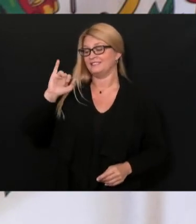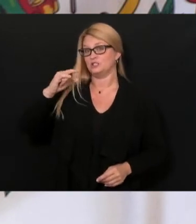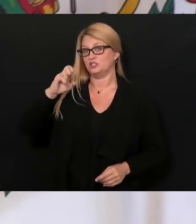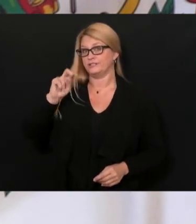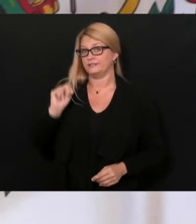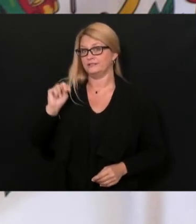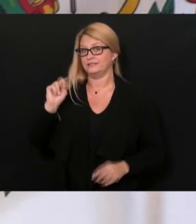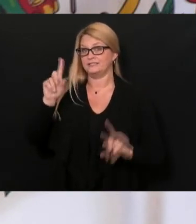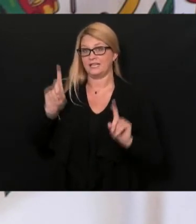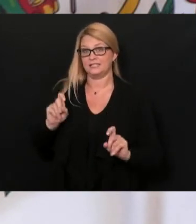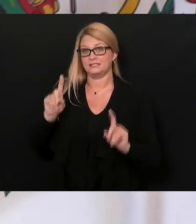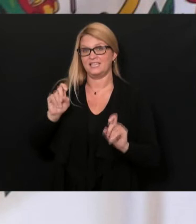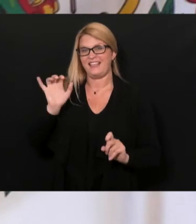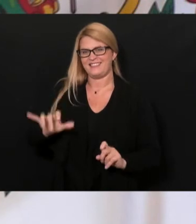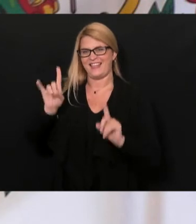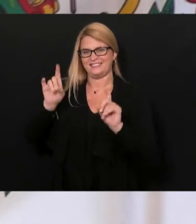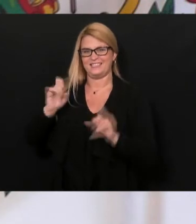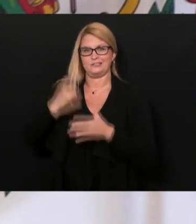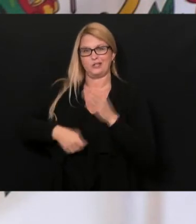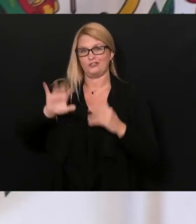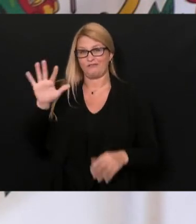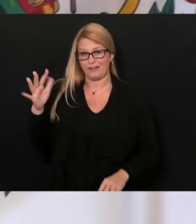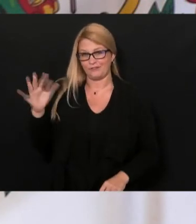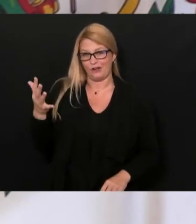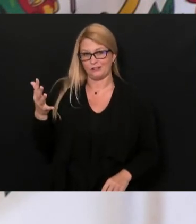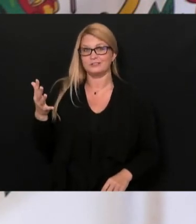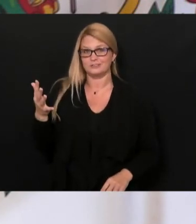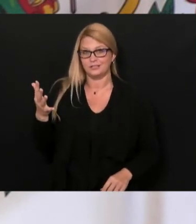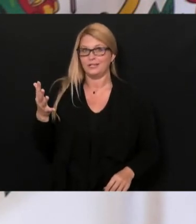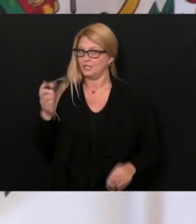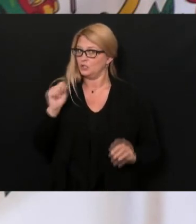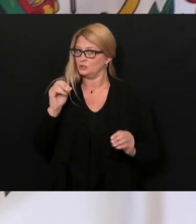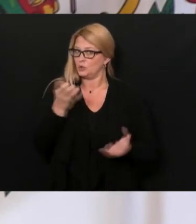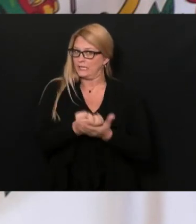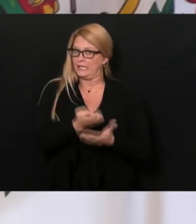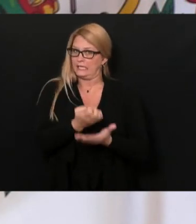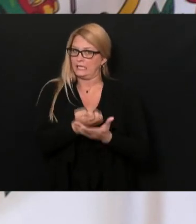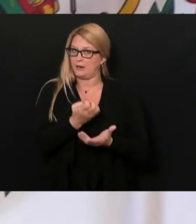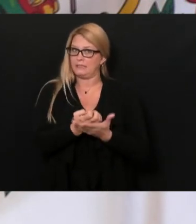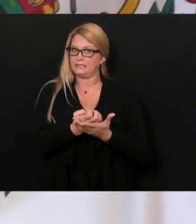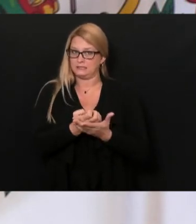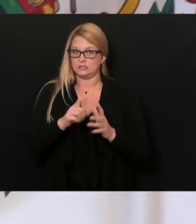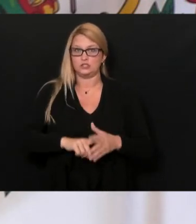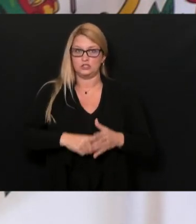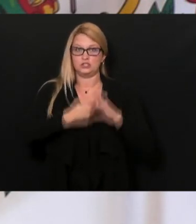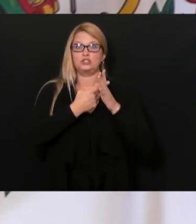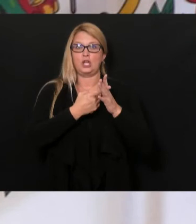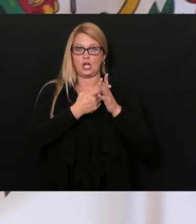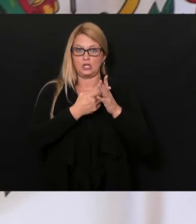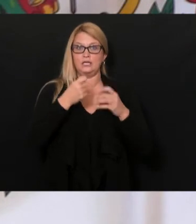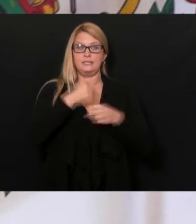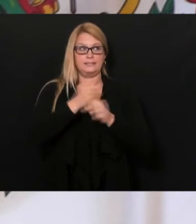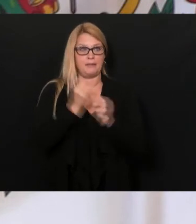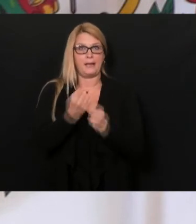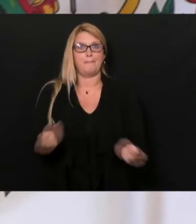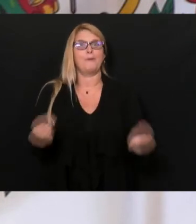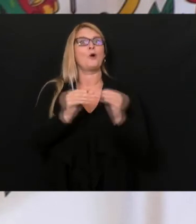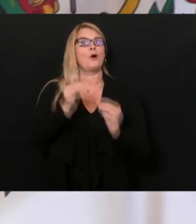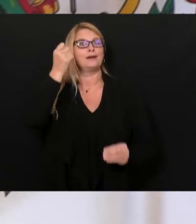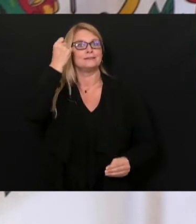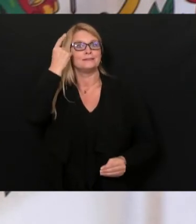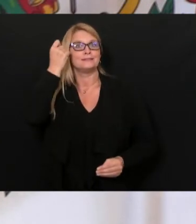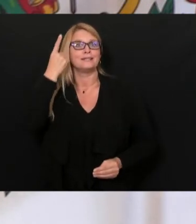And that test costs $5. So all of a sudden the economics of it start to make a whole lot more sense. And